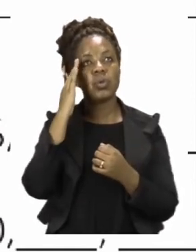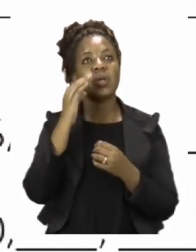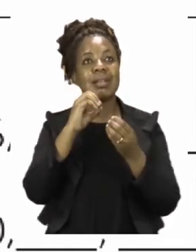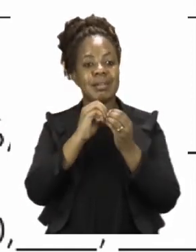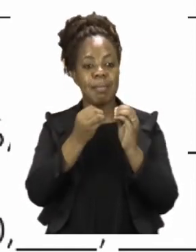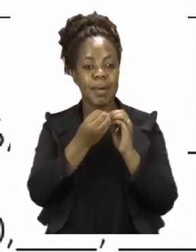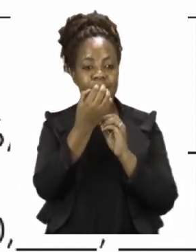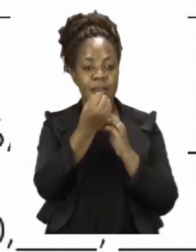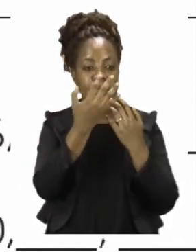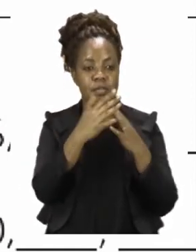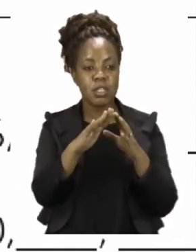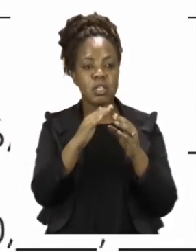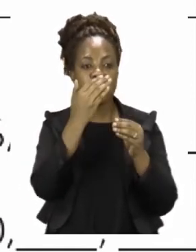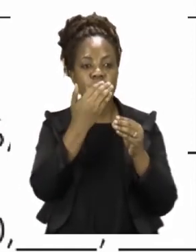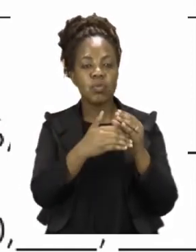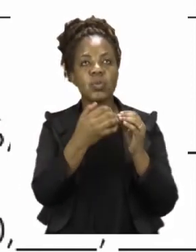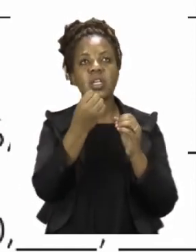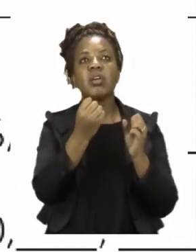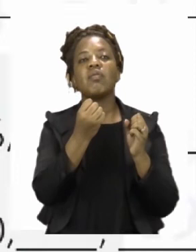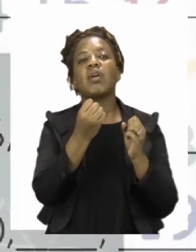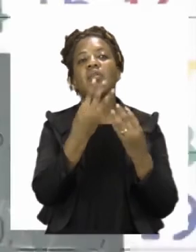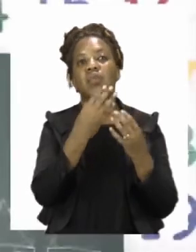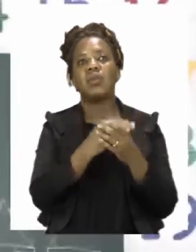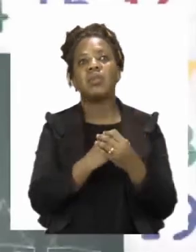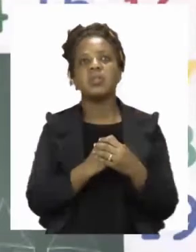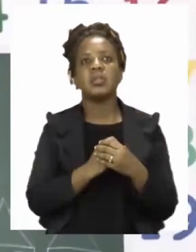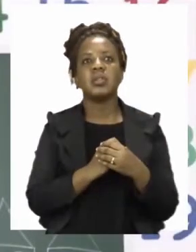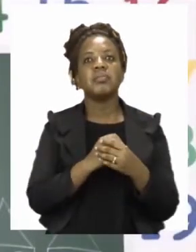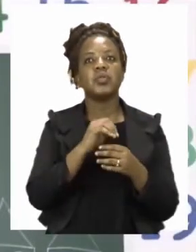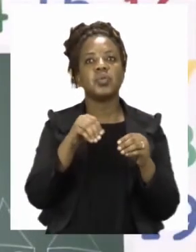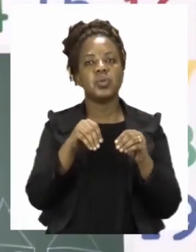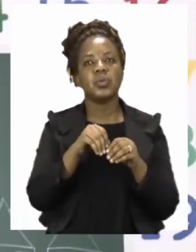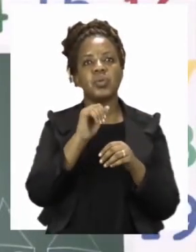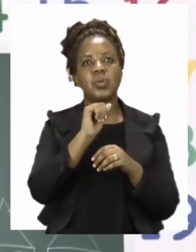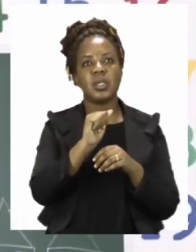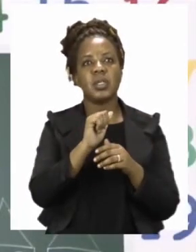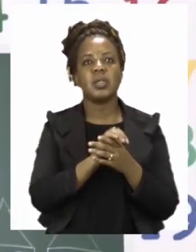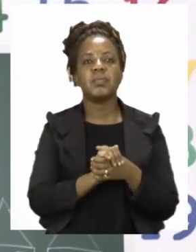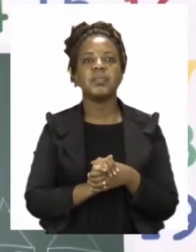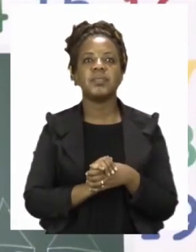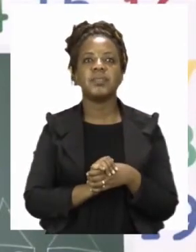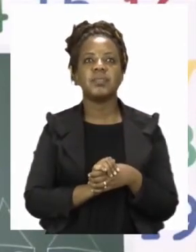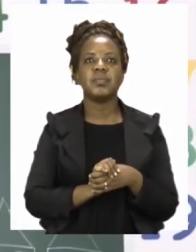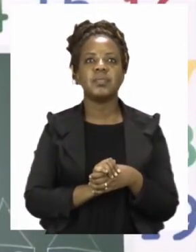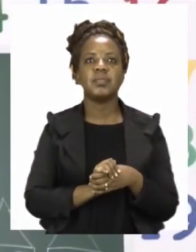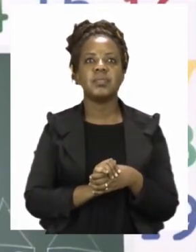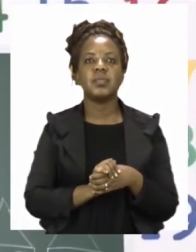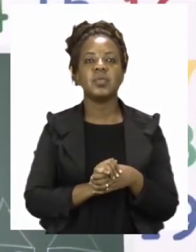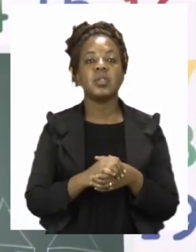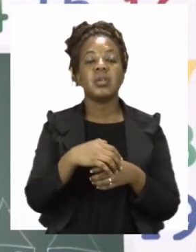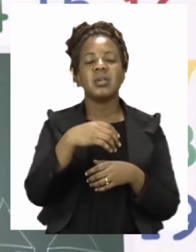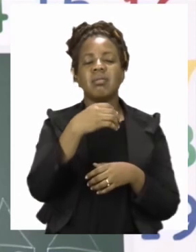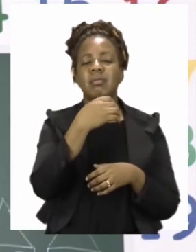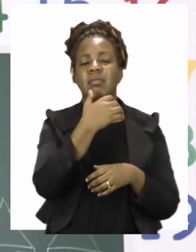Now I want you to please, if you can, draw your beautiful houses and use your decade numbers to try